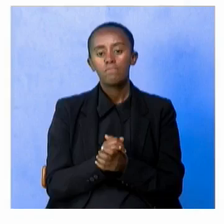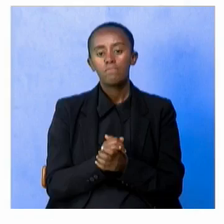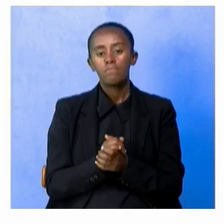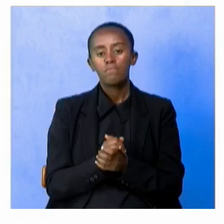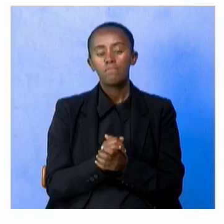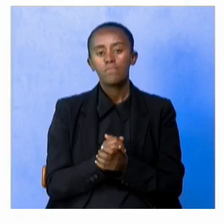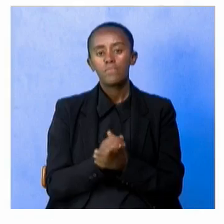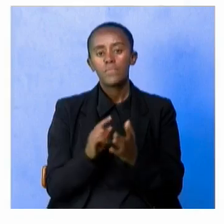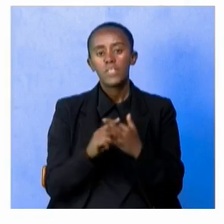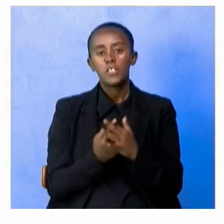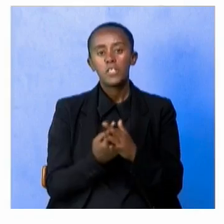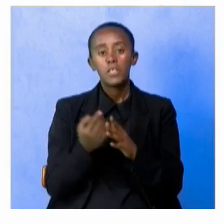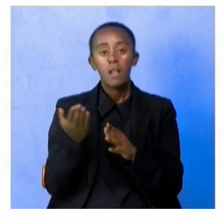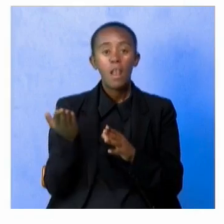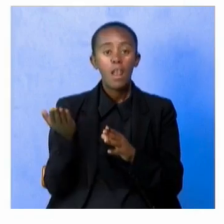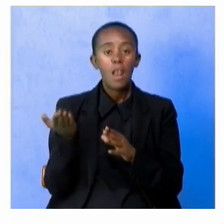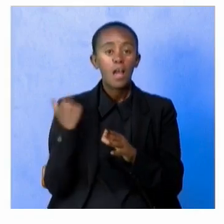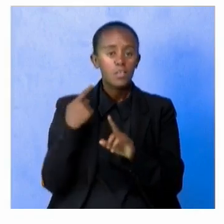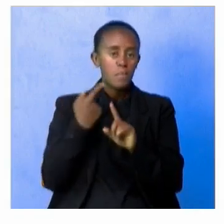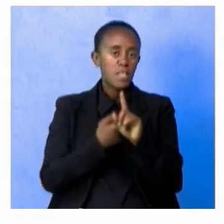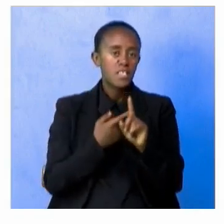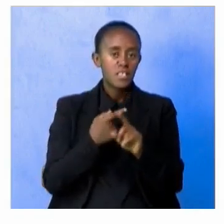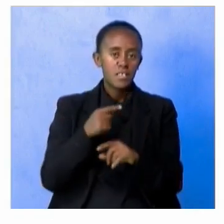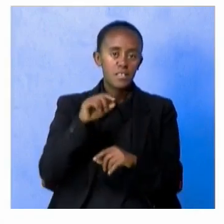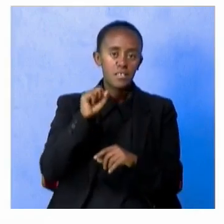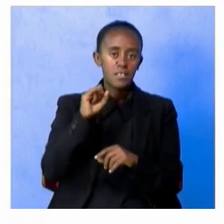since last month.